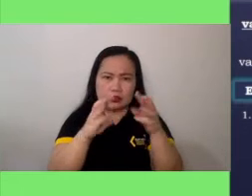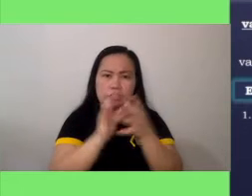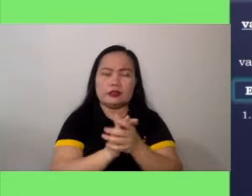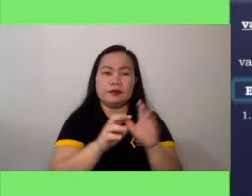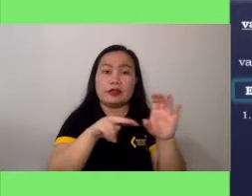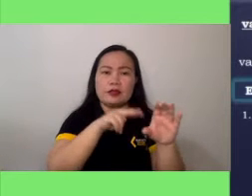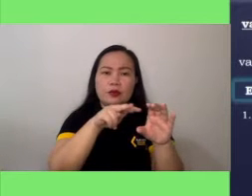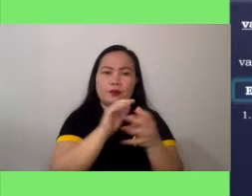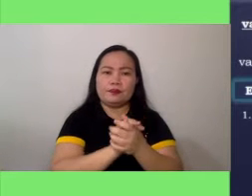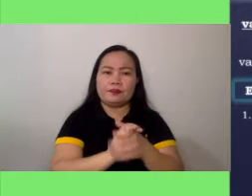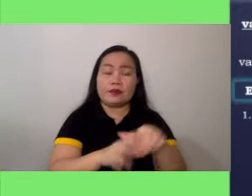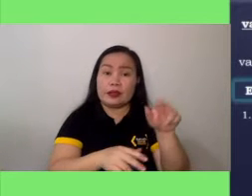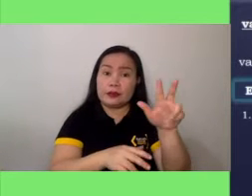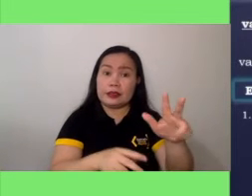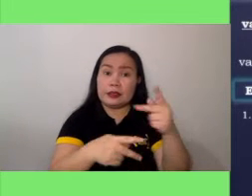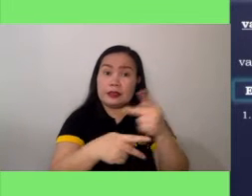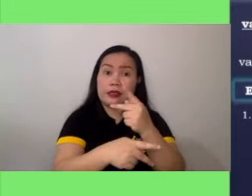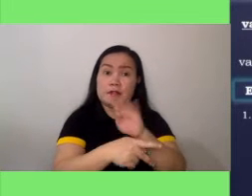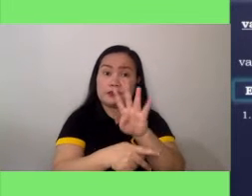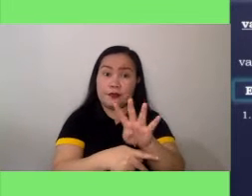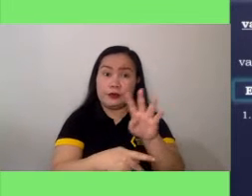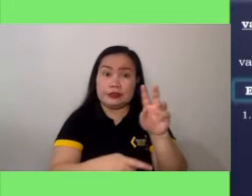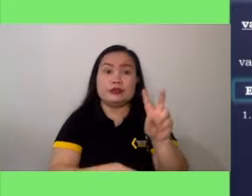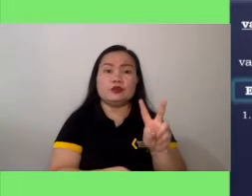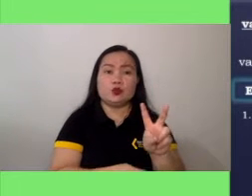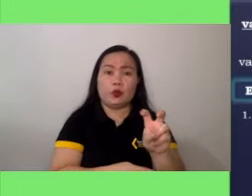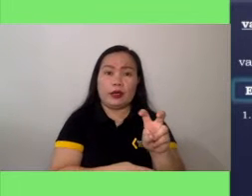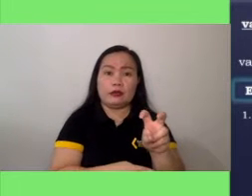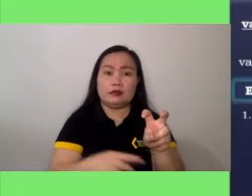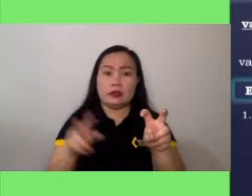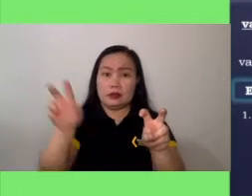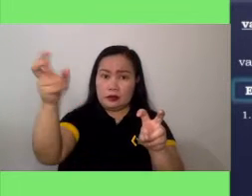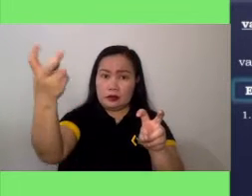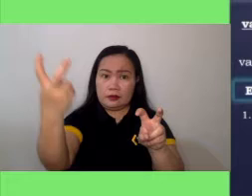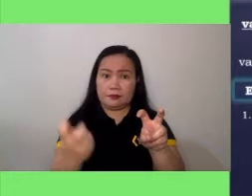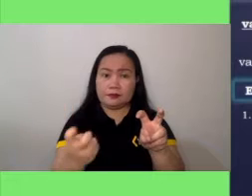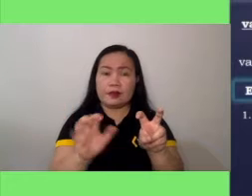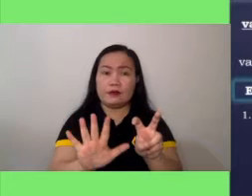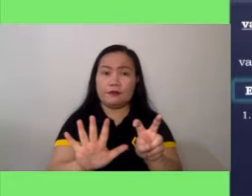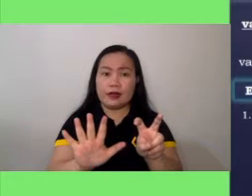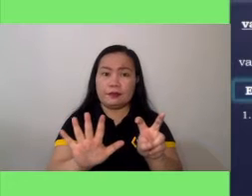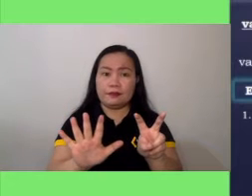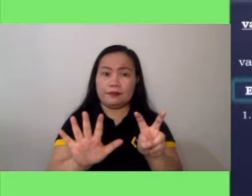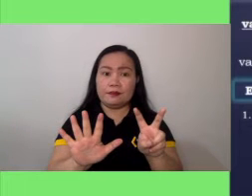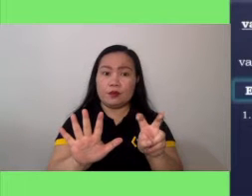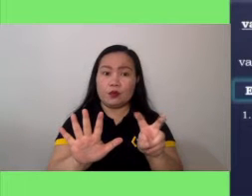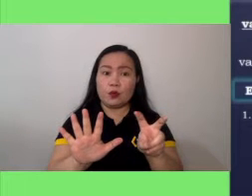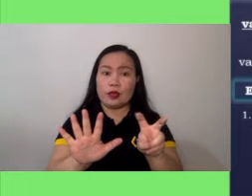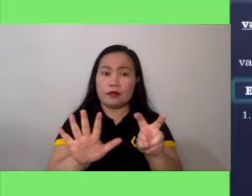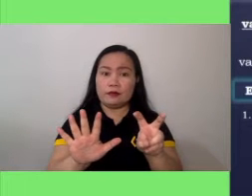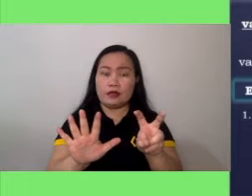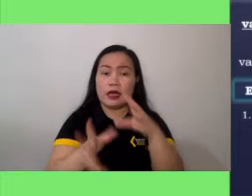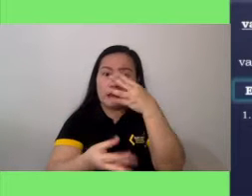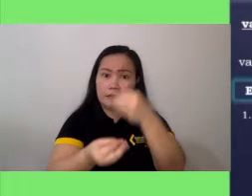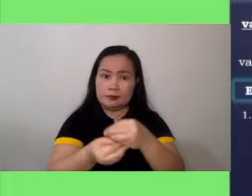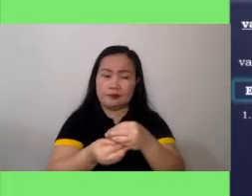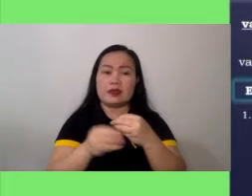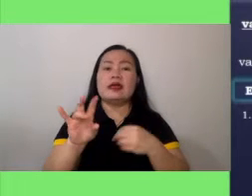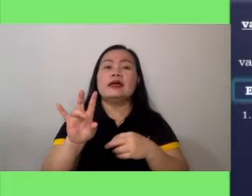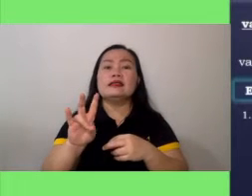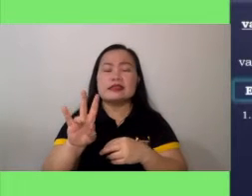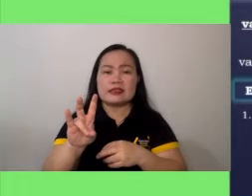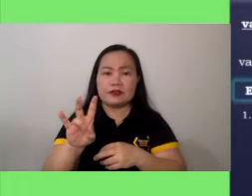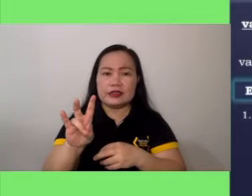tayo. Okay? So, 3 times 4, that is 12. And then, bring down 5. So, 12 plus 5, that